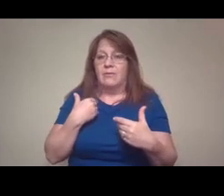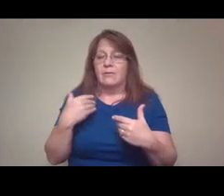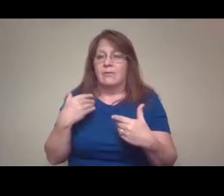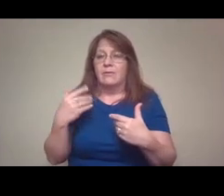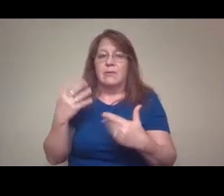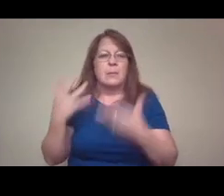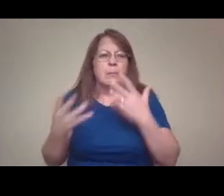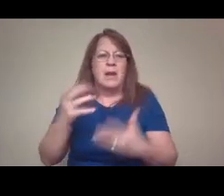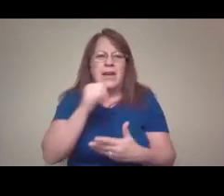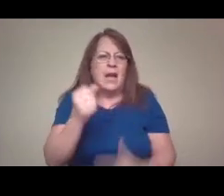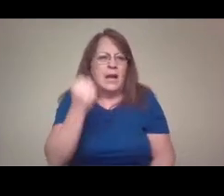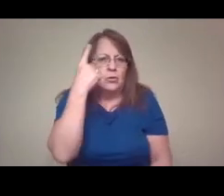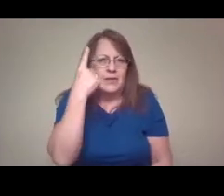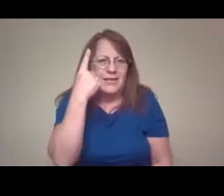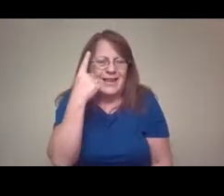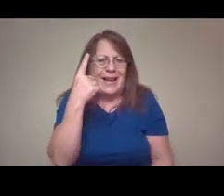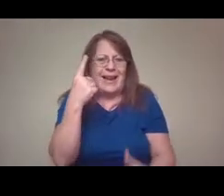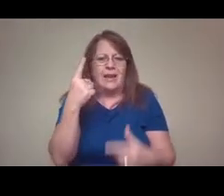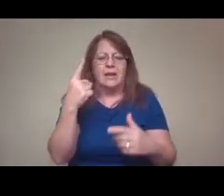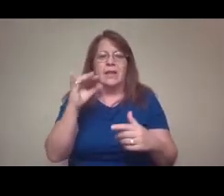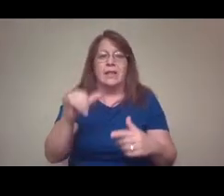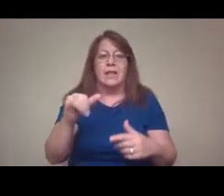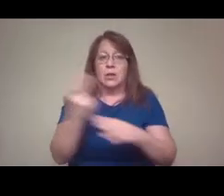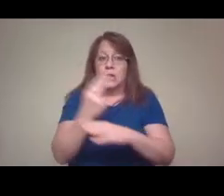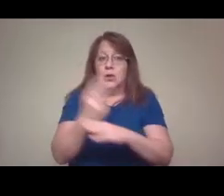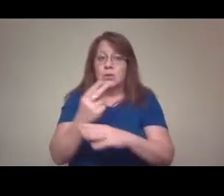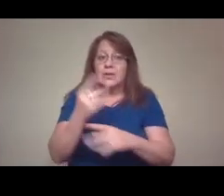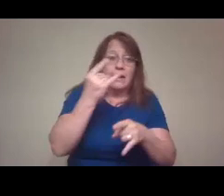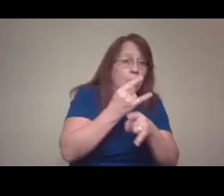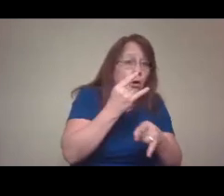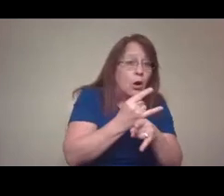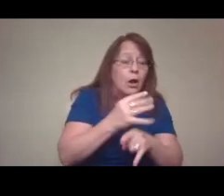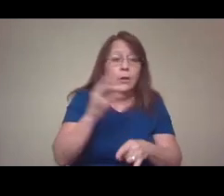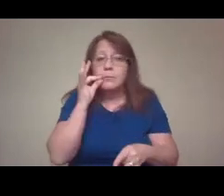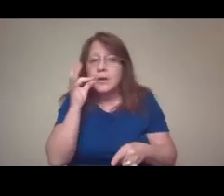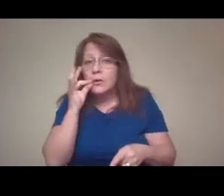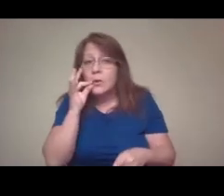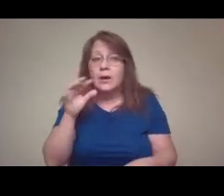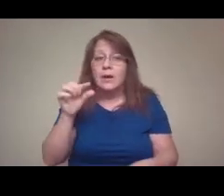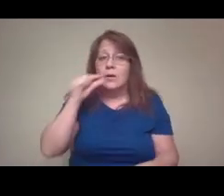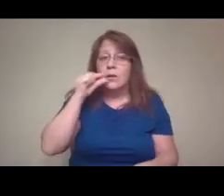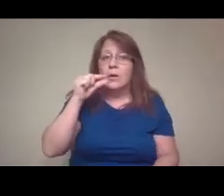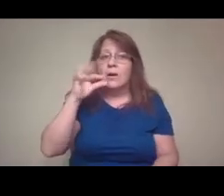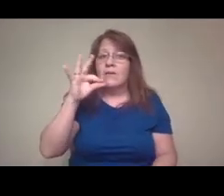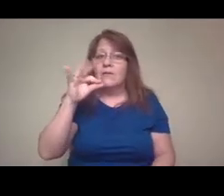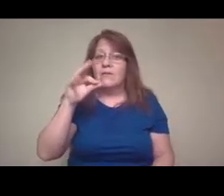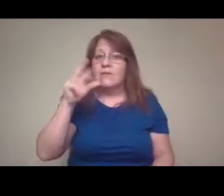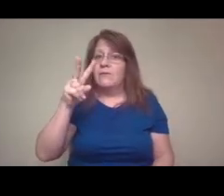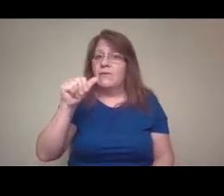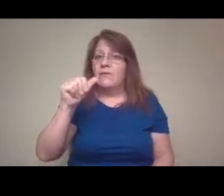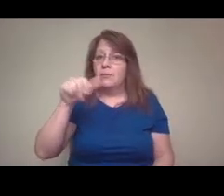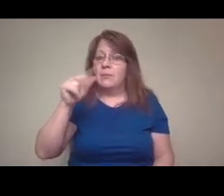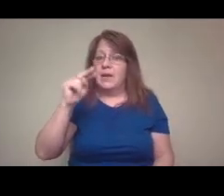may not fully understand the harms of using substances like alcohol, marijuana, vaping. And then secondly, again, you've